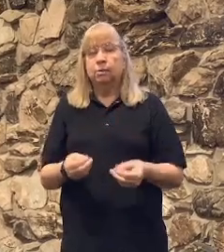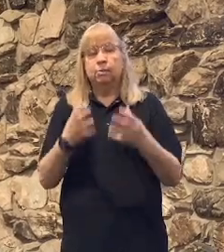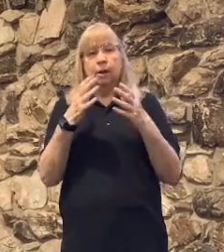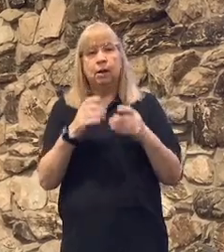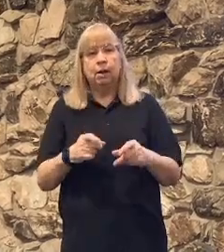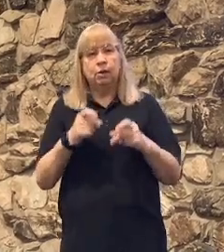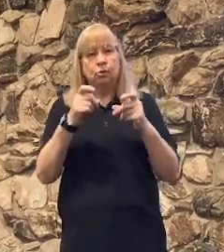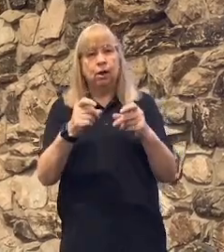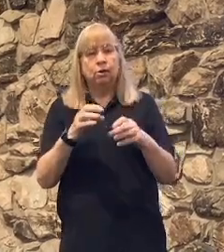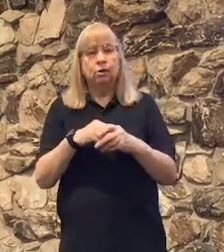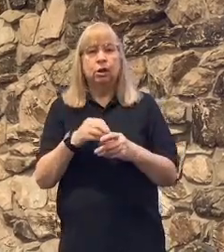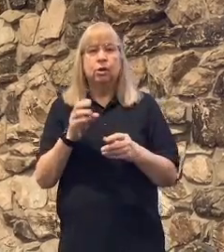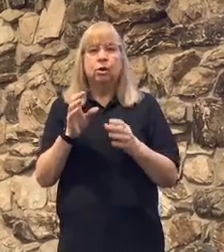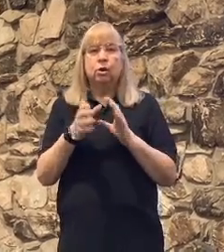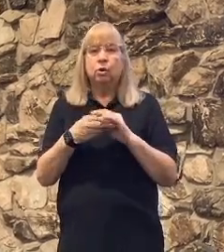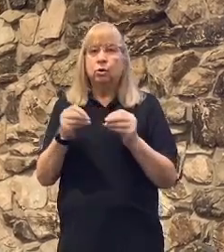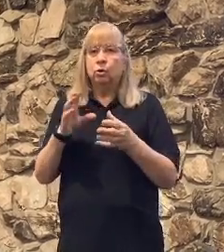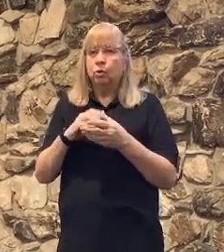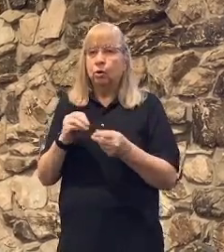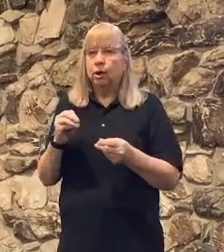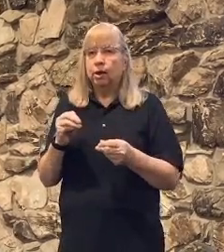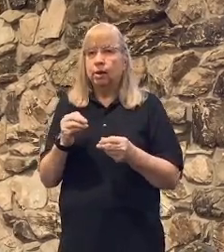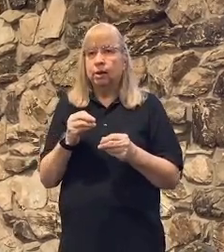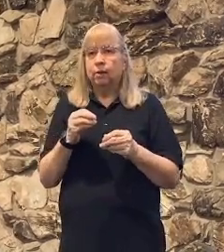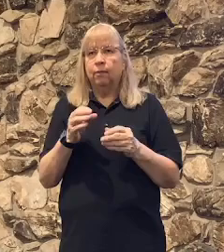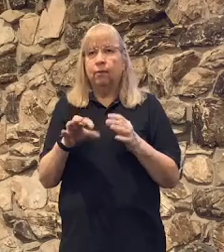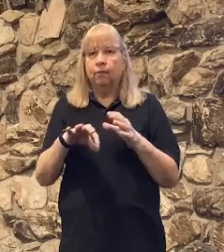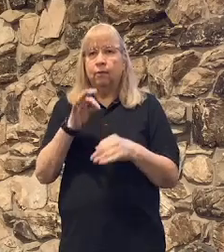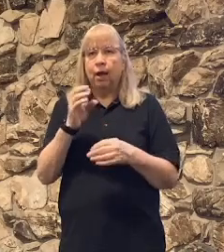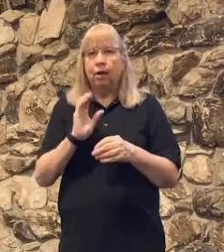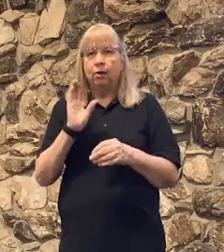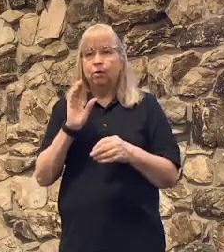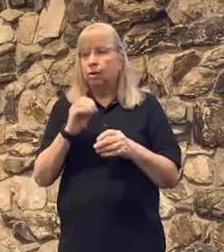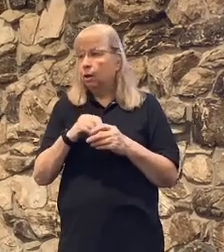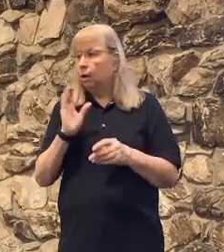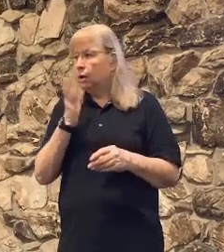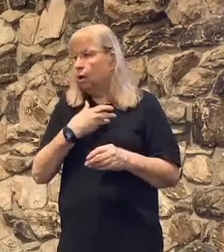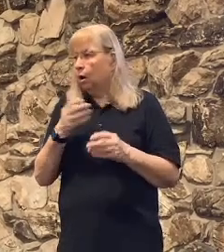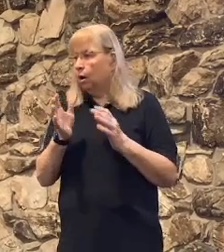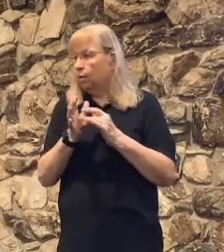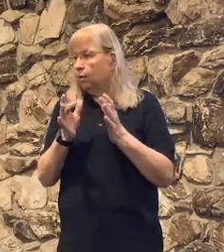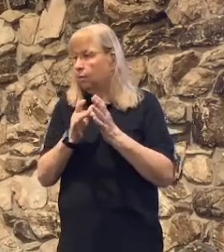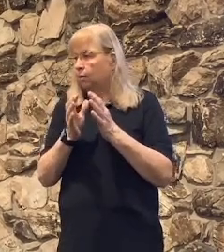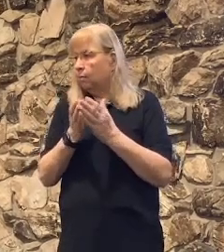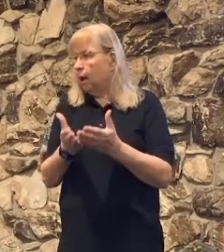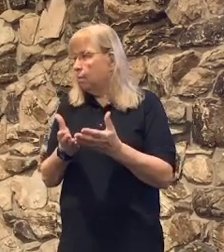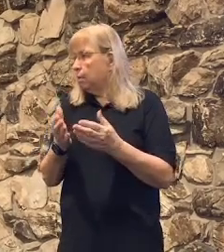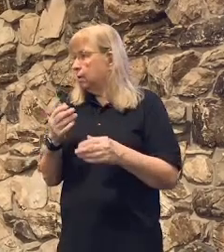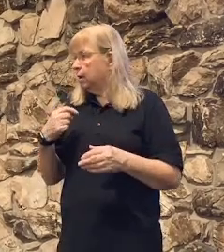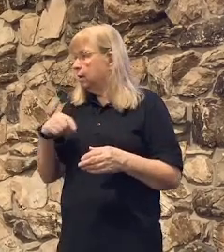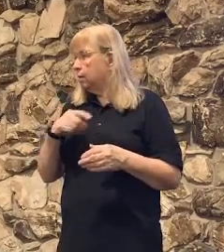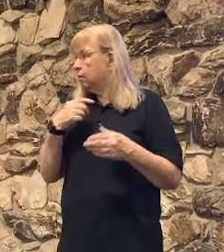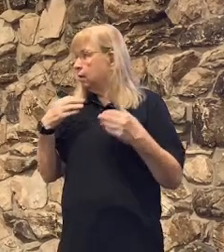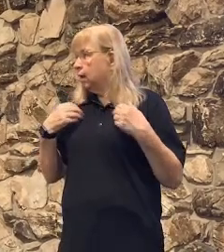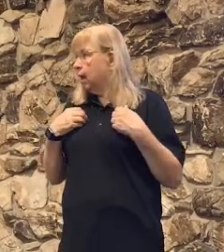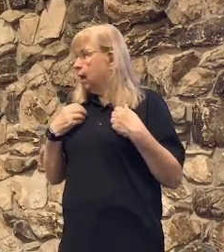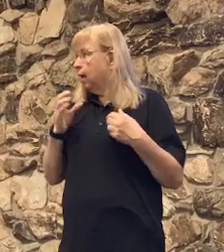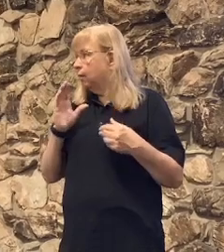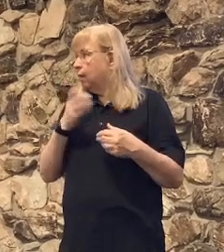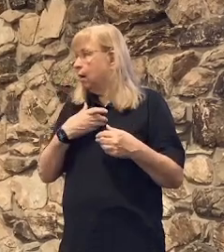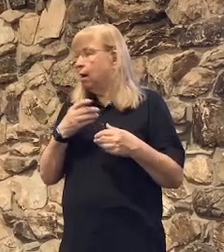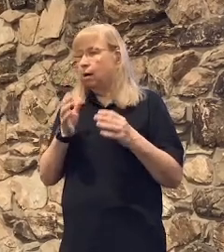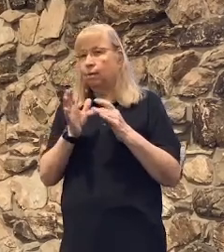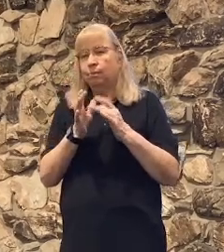in the stories that are in poems found in our Bible. And we have, our Bible looks a